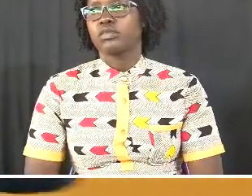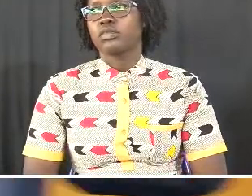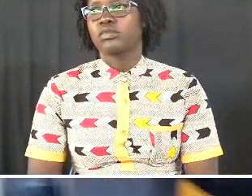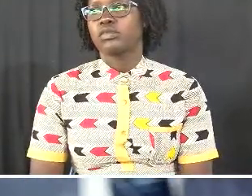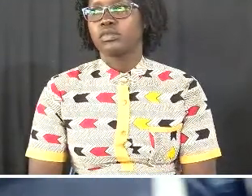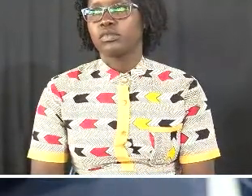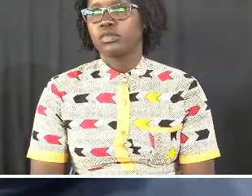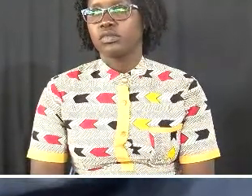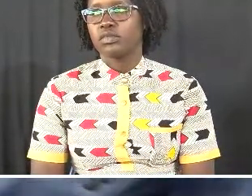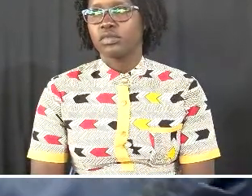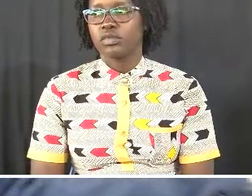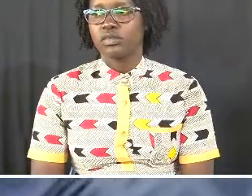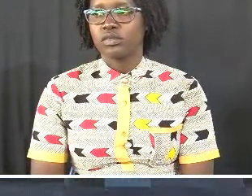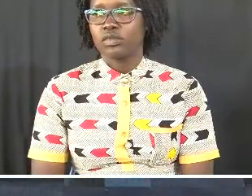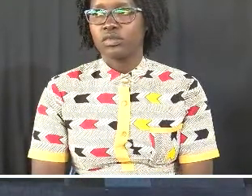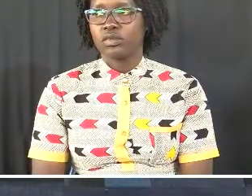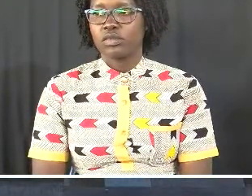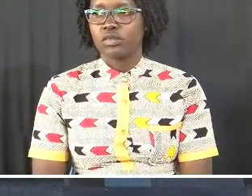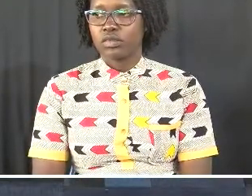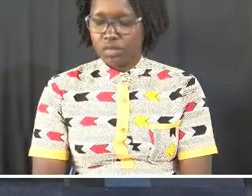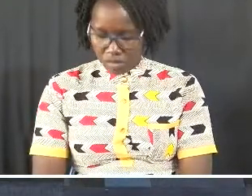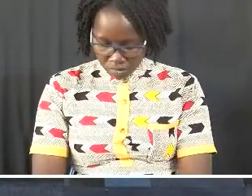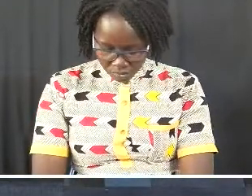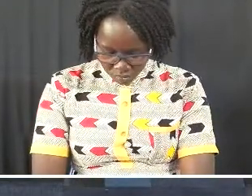I made up my mind.